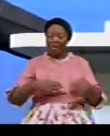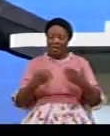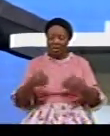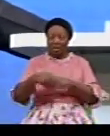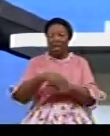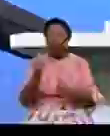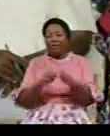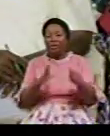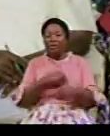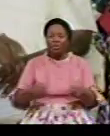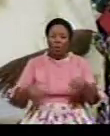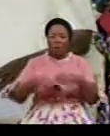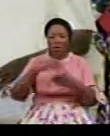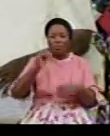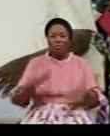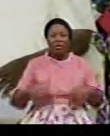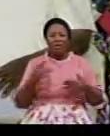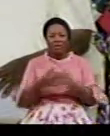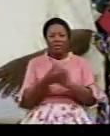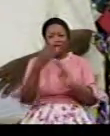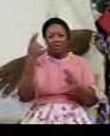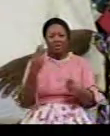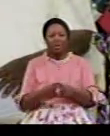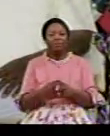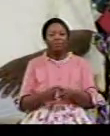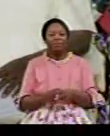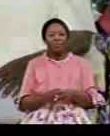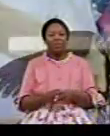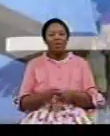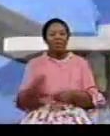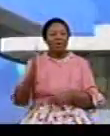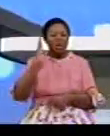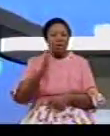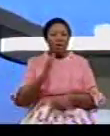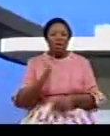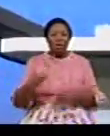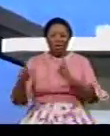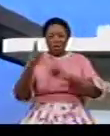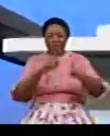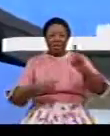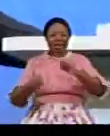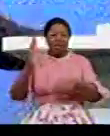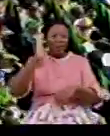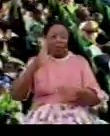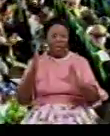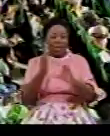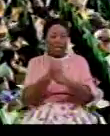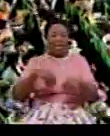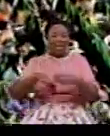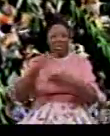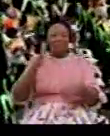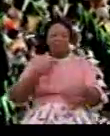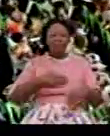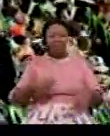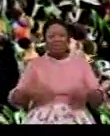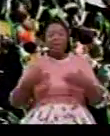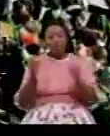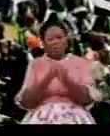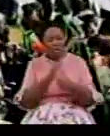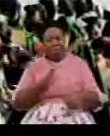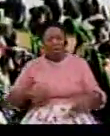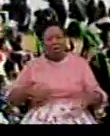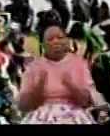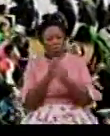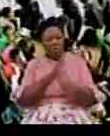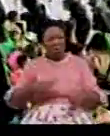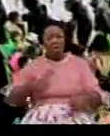is Zion whom no man seeketh after. Look at verse 19. In verse 19,